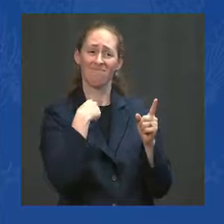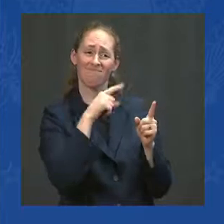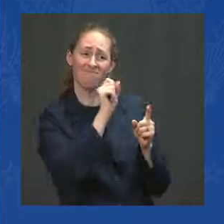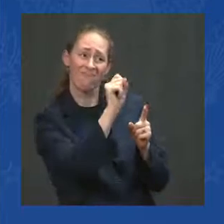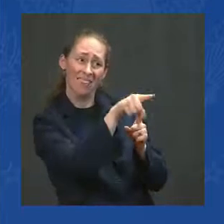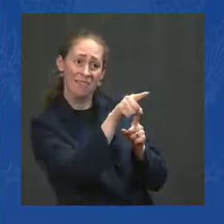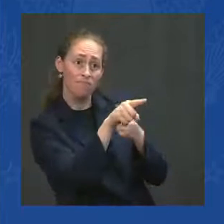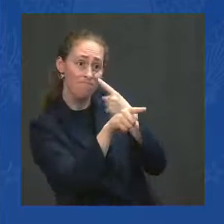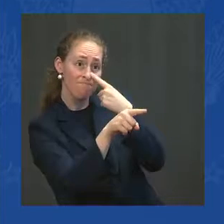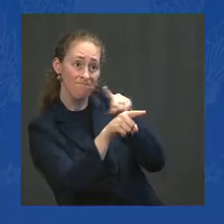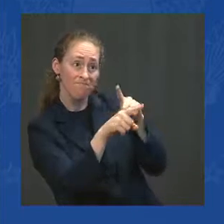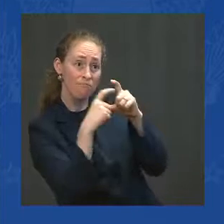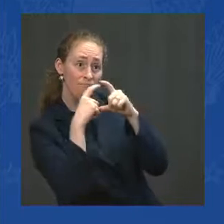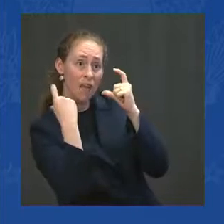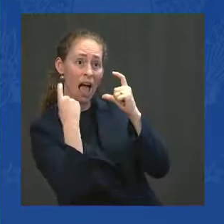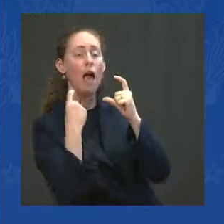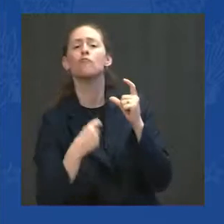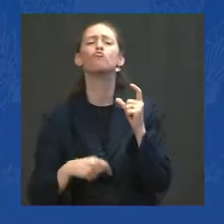way